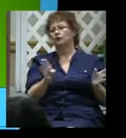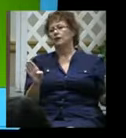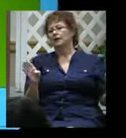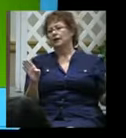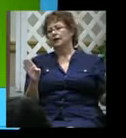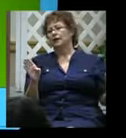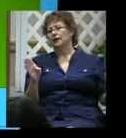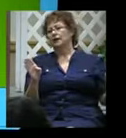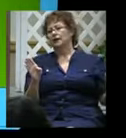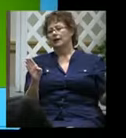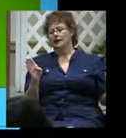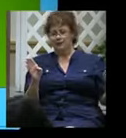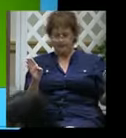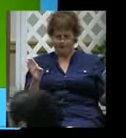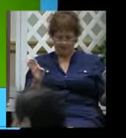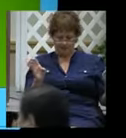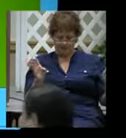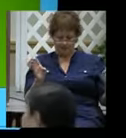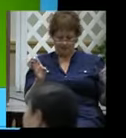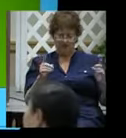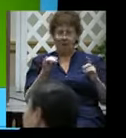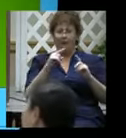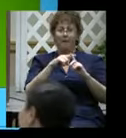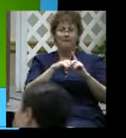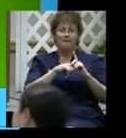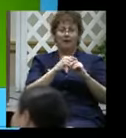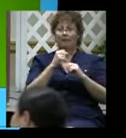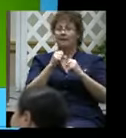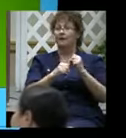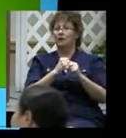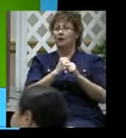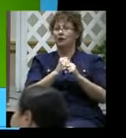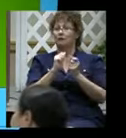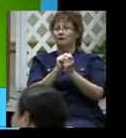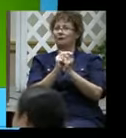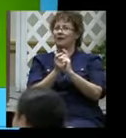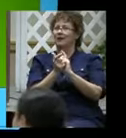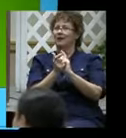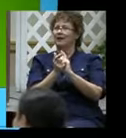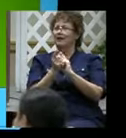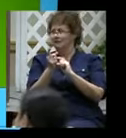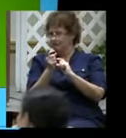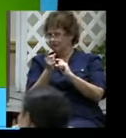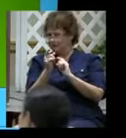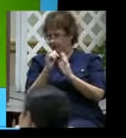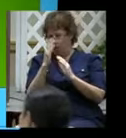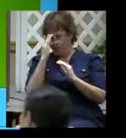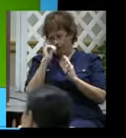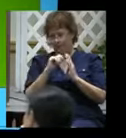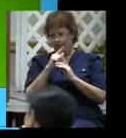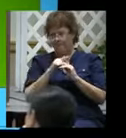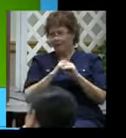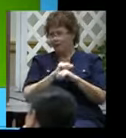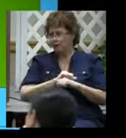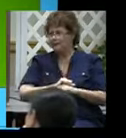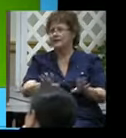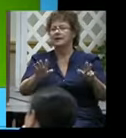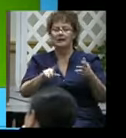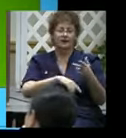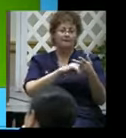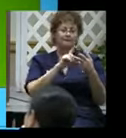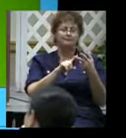the day specifically and just listing the month and the year. You get that translated, assuming you get the letter out that month, of course, right? And you're